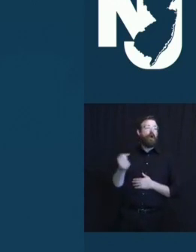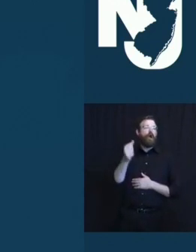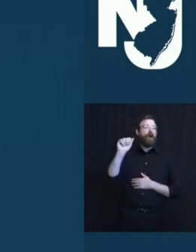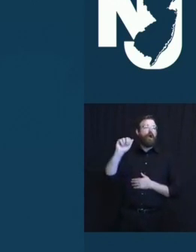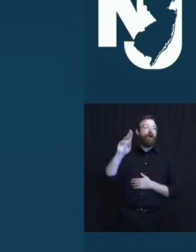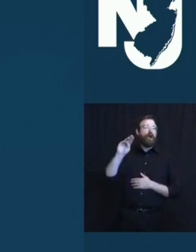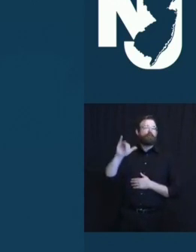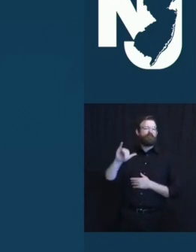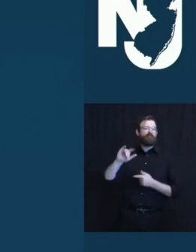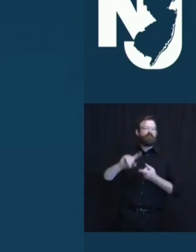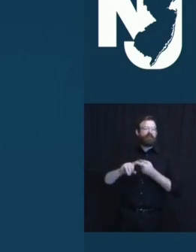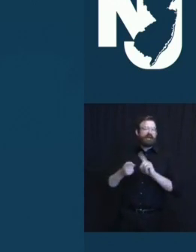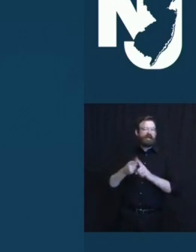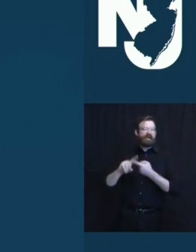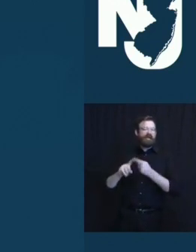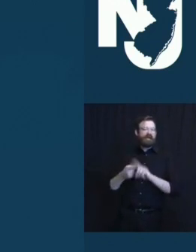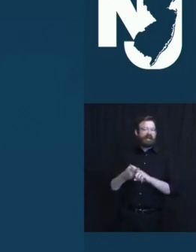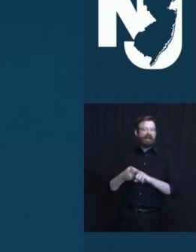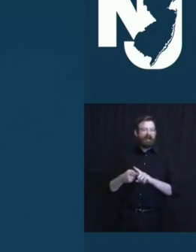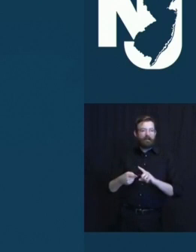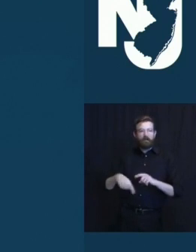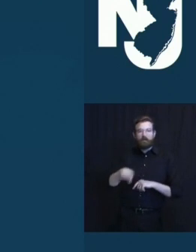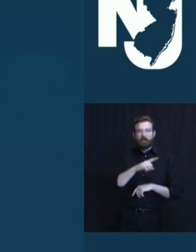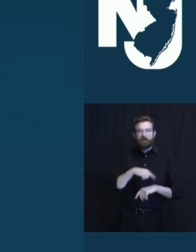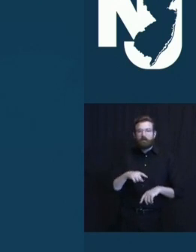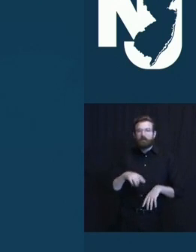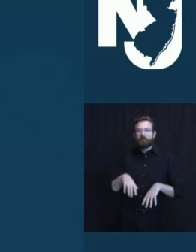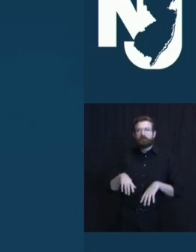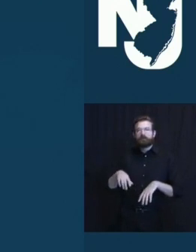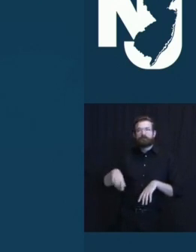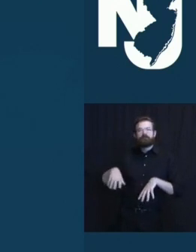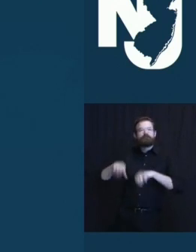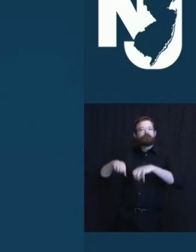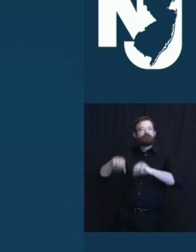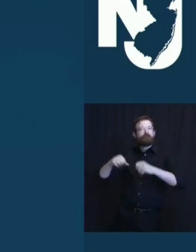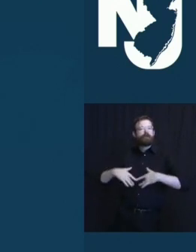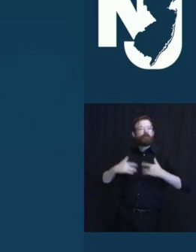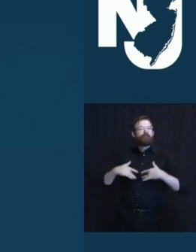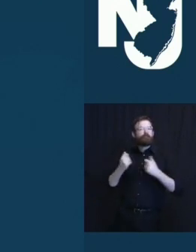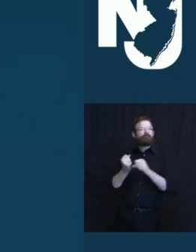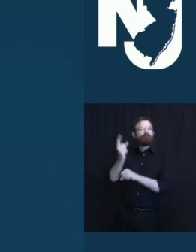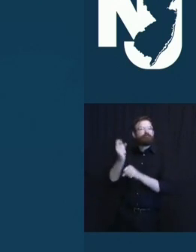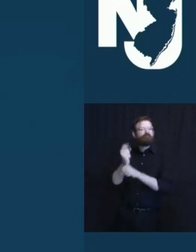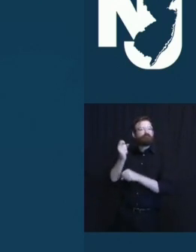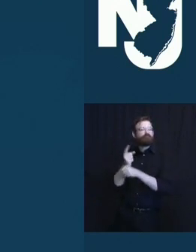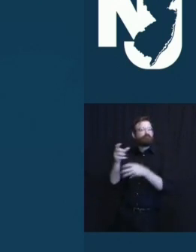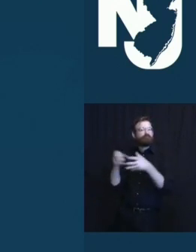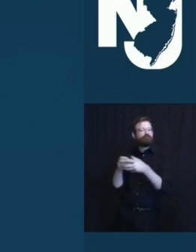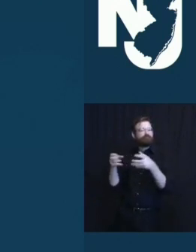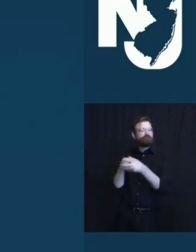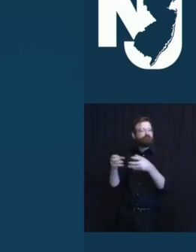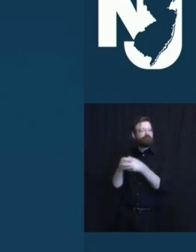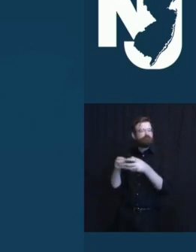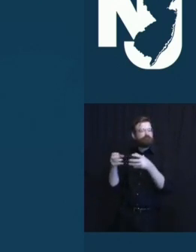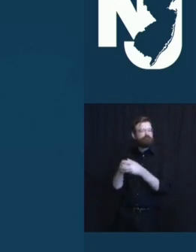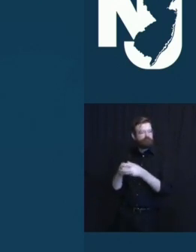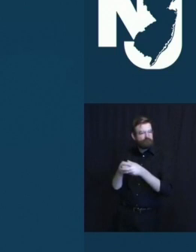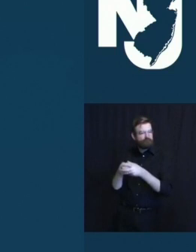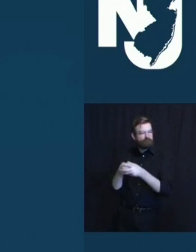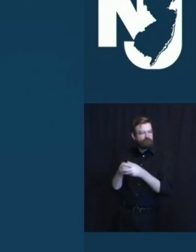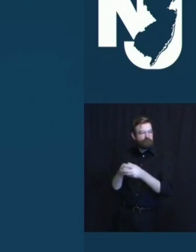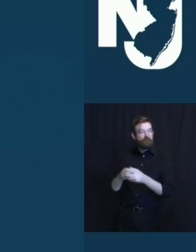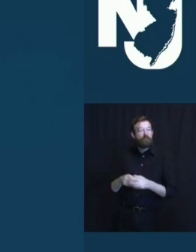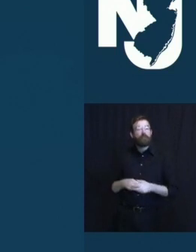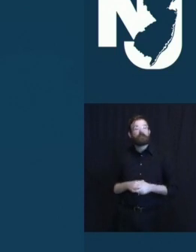research and teaching, and he stayed there until his final retirement shortly after his 92nd birthday.